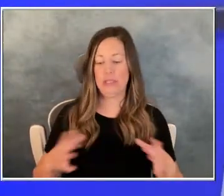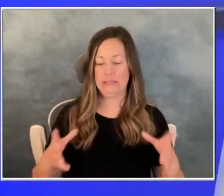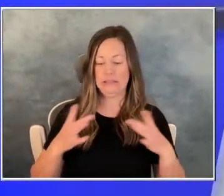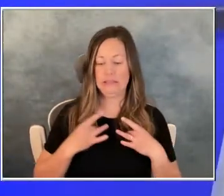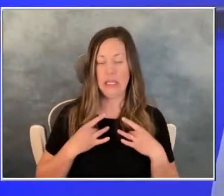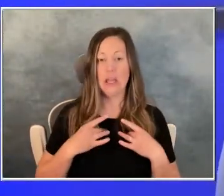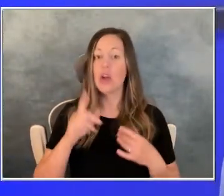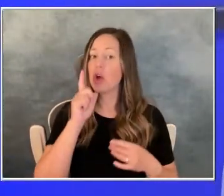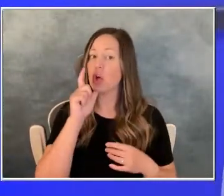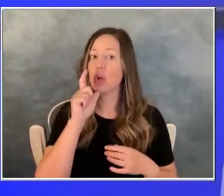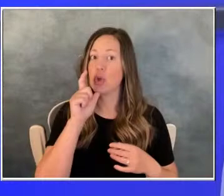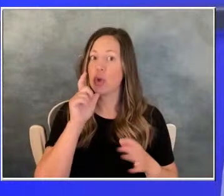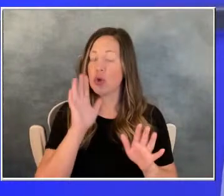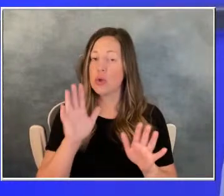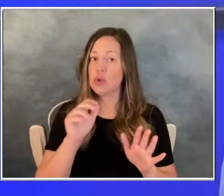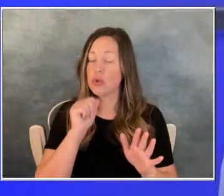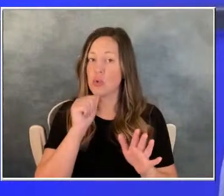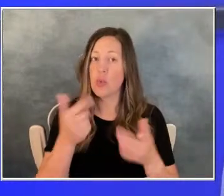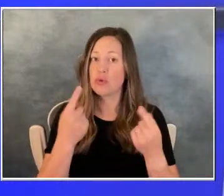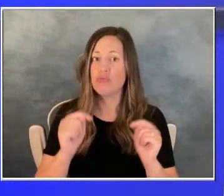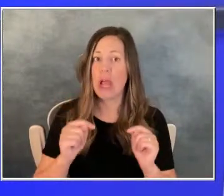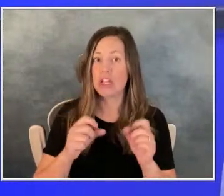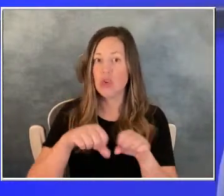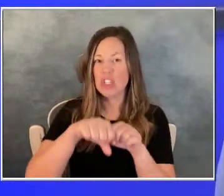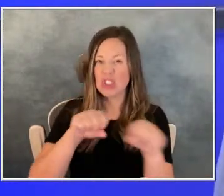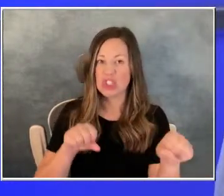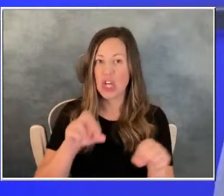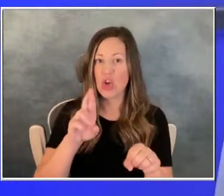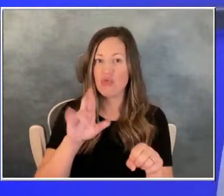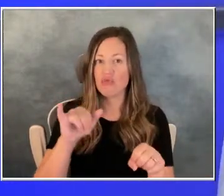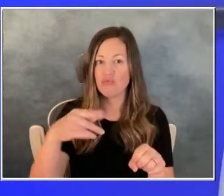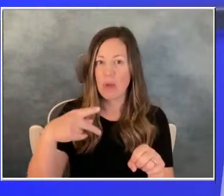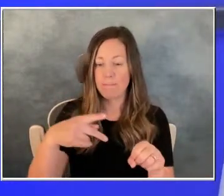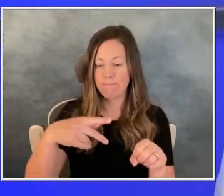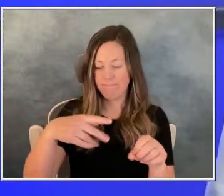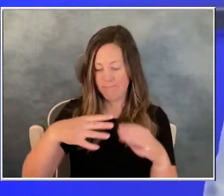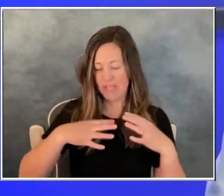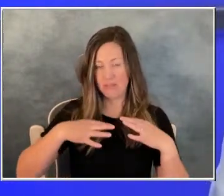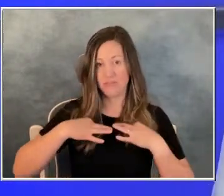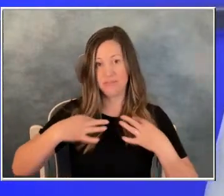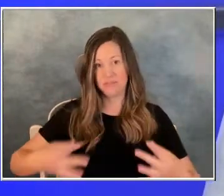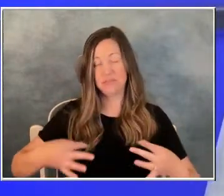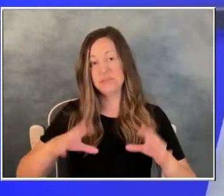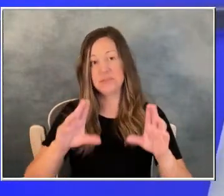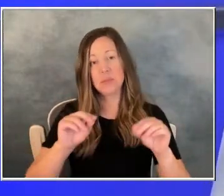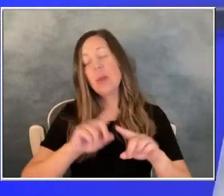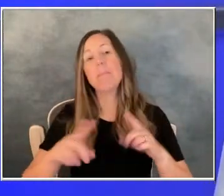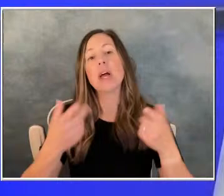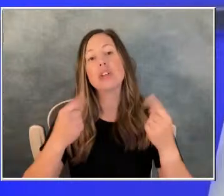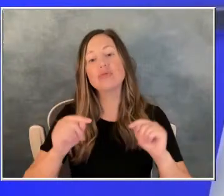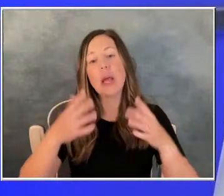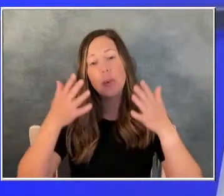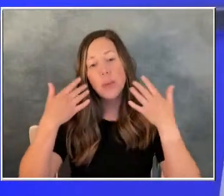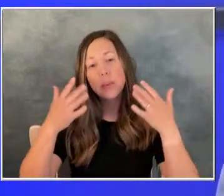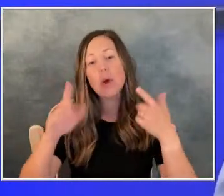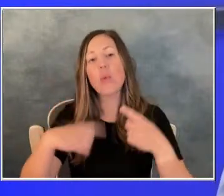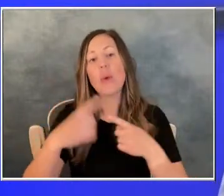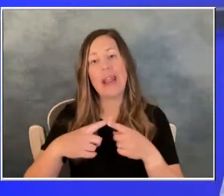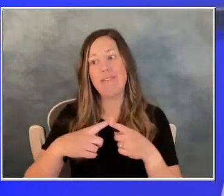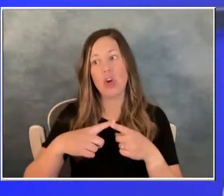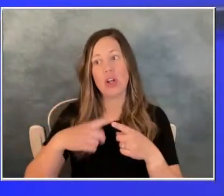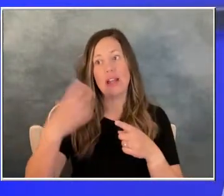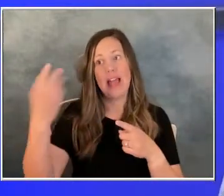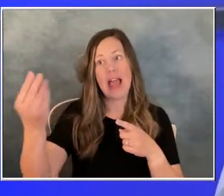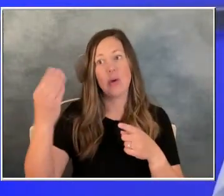rip that, but just try to cool it. At some point, either the skin, that outer layer, when it starts falling off,